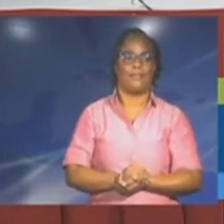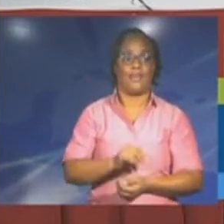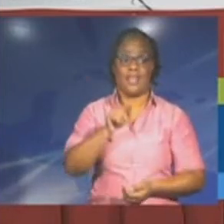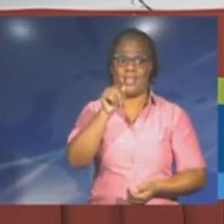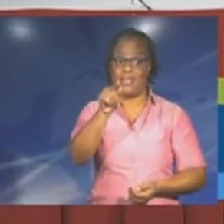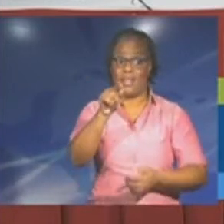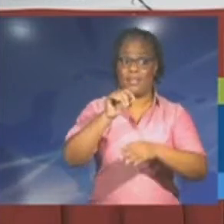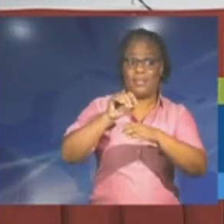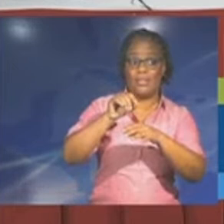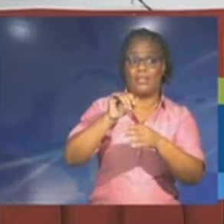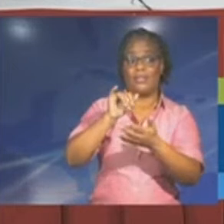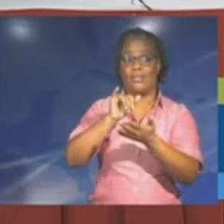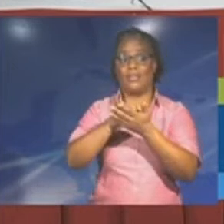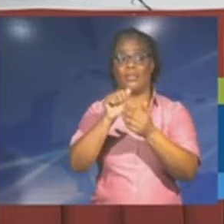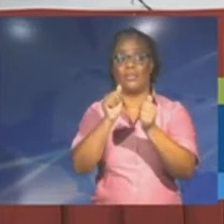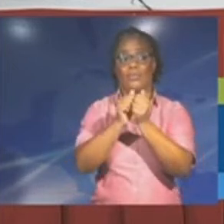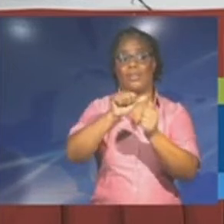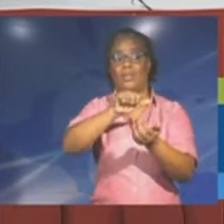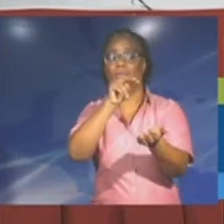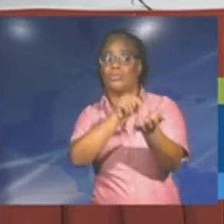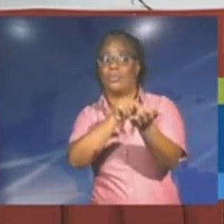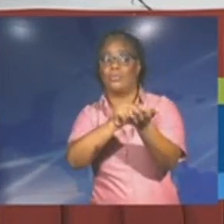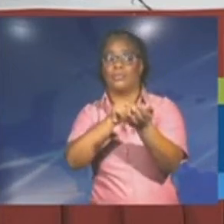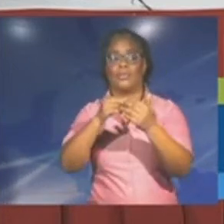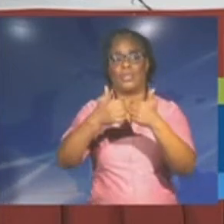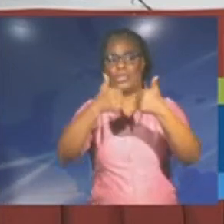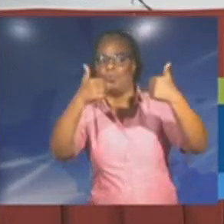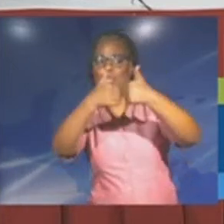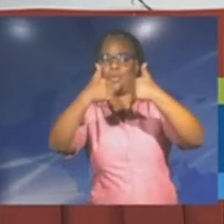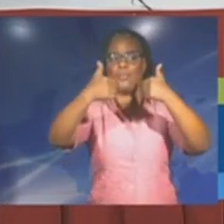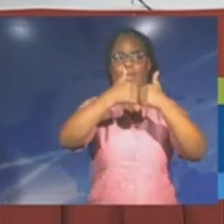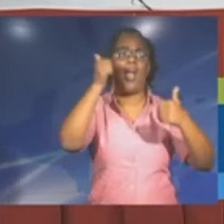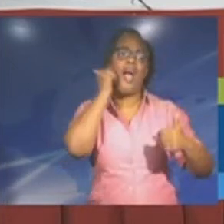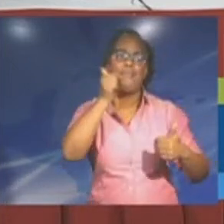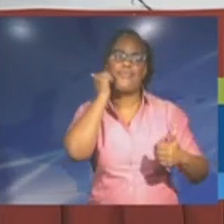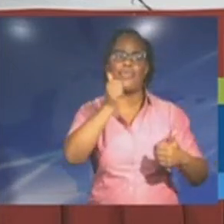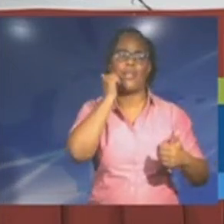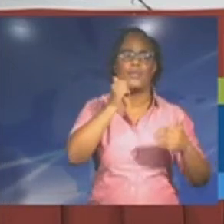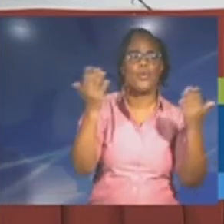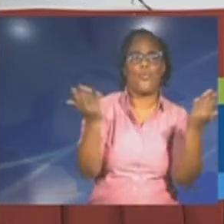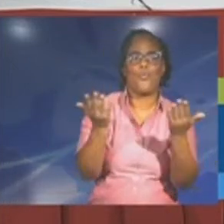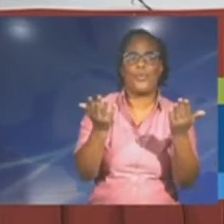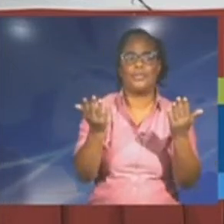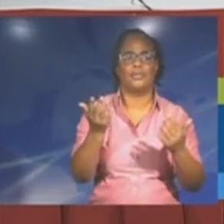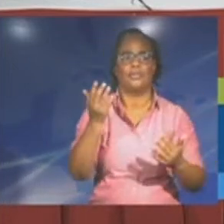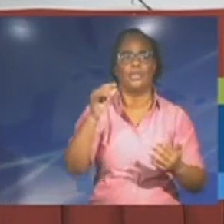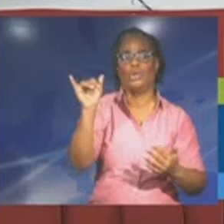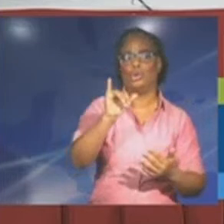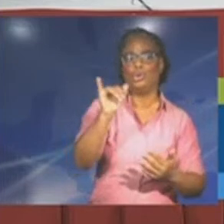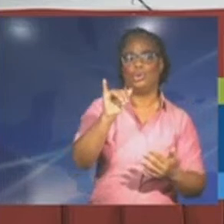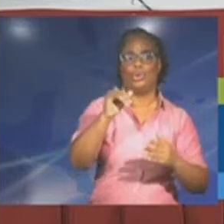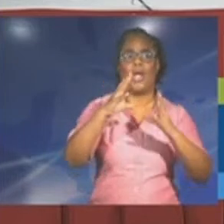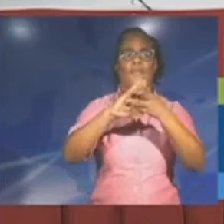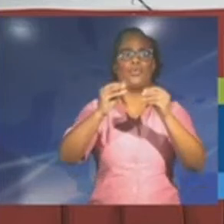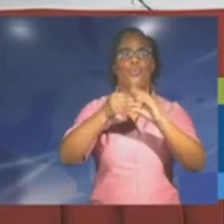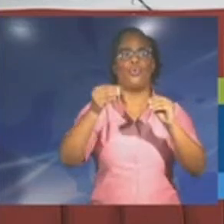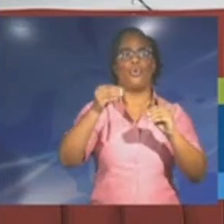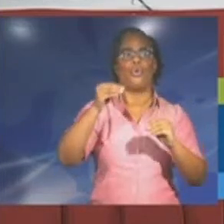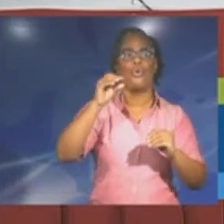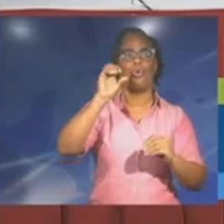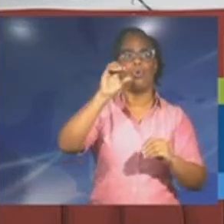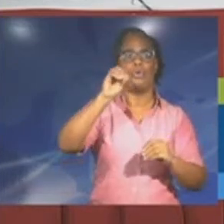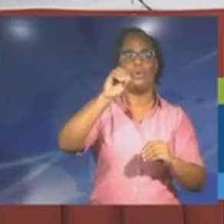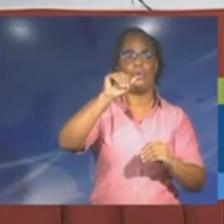face on a regular basis, and how you all get around that? And by extension, you mentioned about investments. What more investments are needed